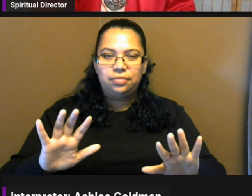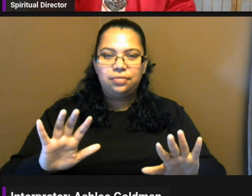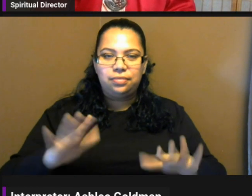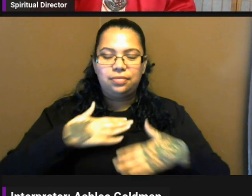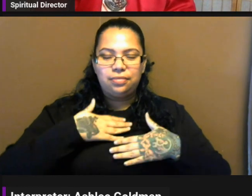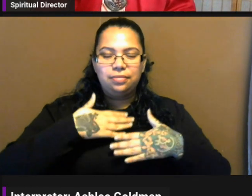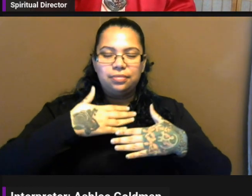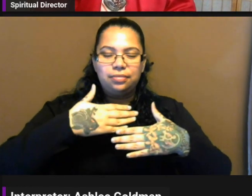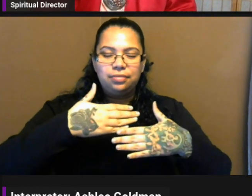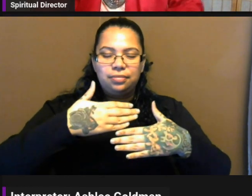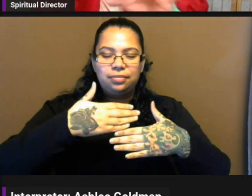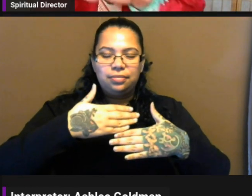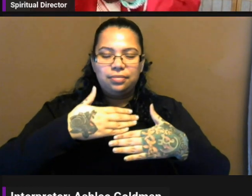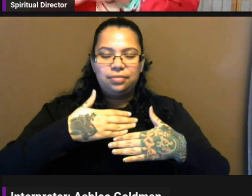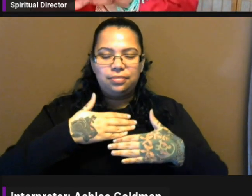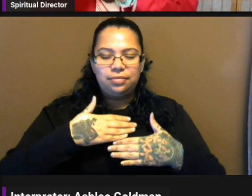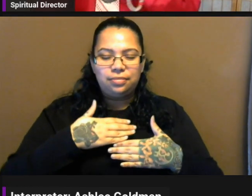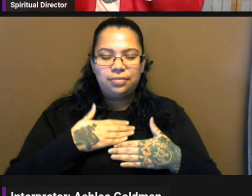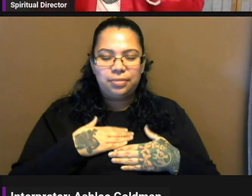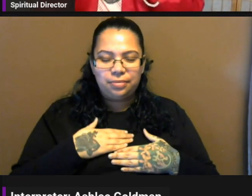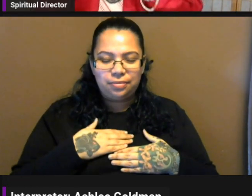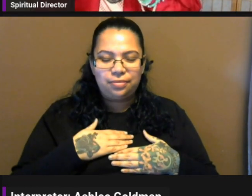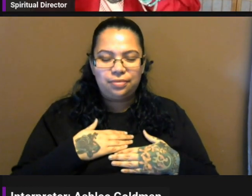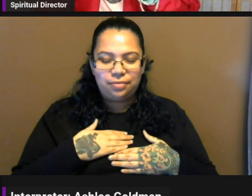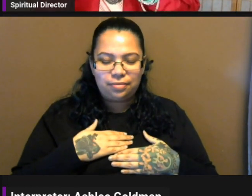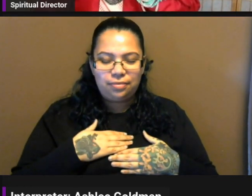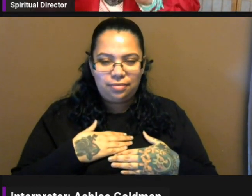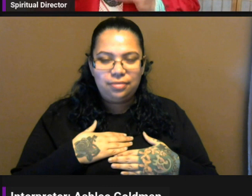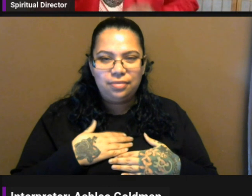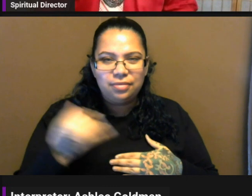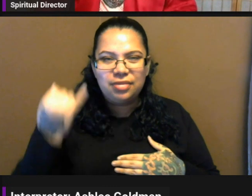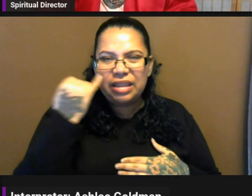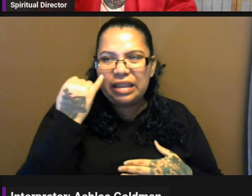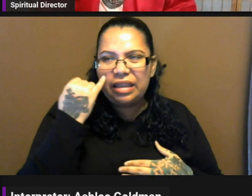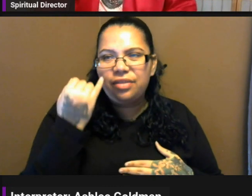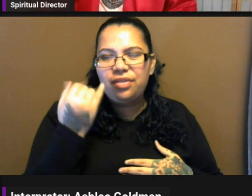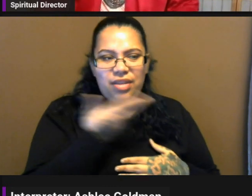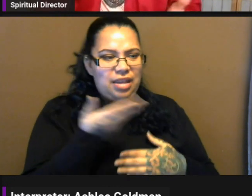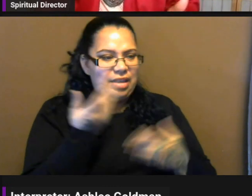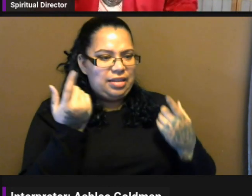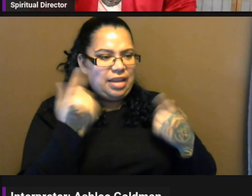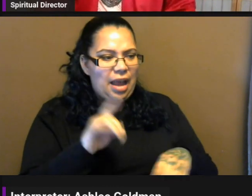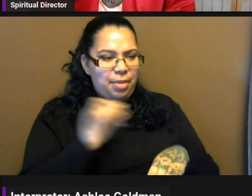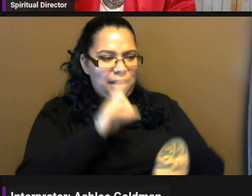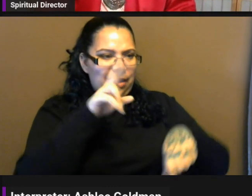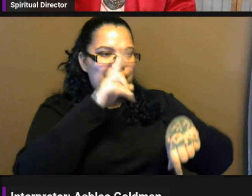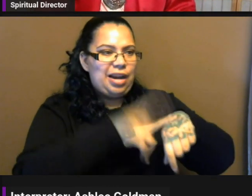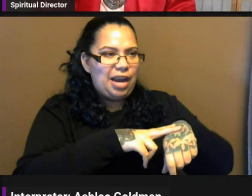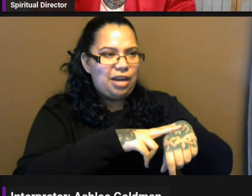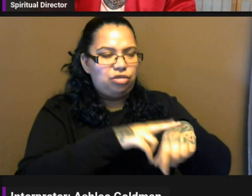Breathe. And even when there are what we refer to as natural disasters, tornadoes,